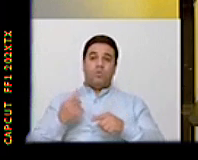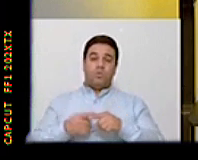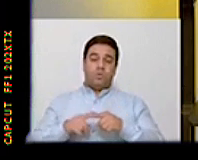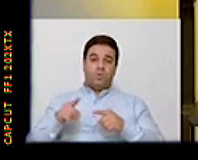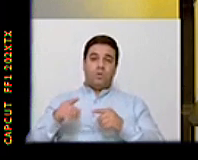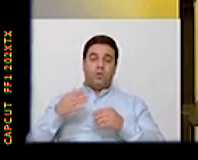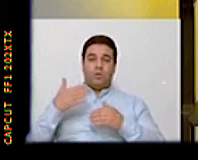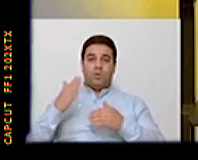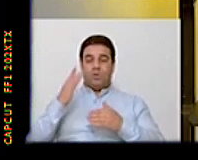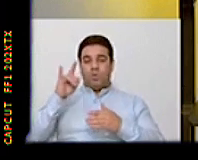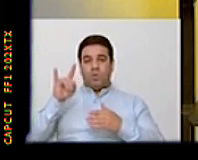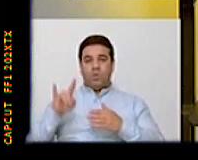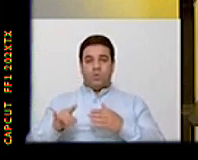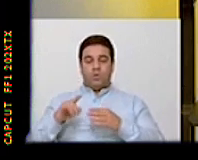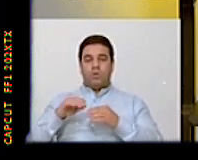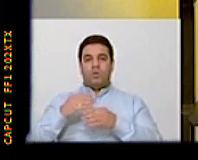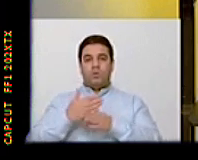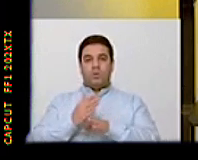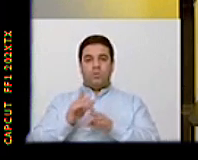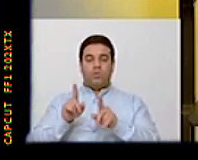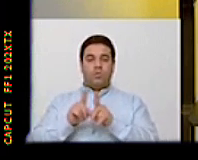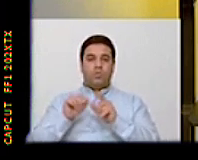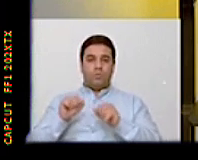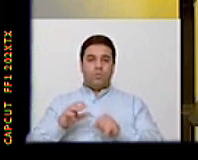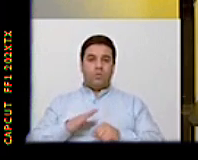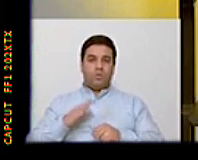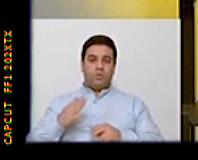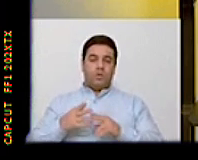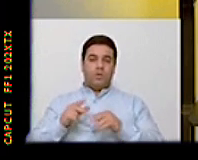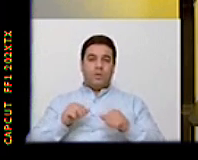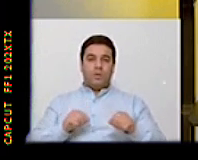natijasida deraza oynalari sinib ham ketishi mumkin.